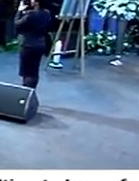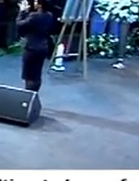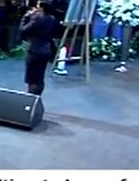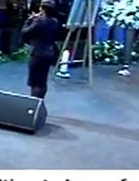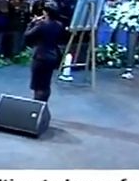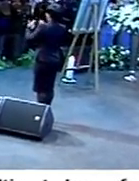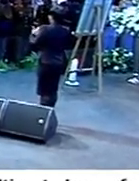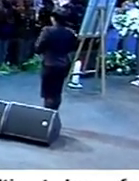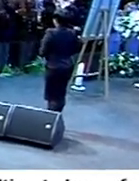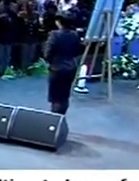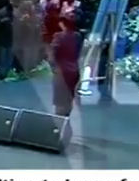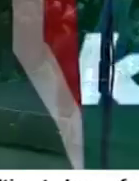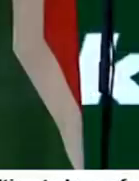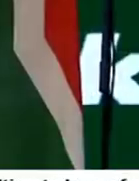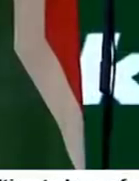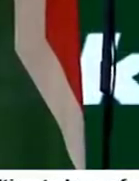Thank you.